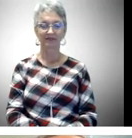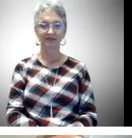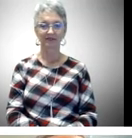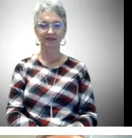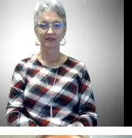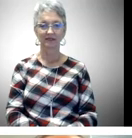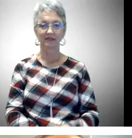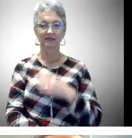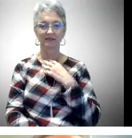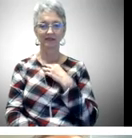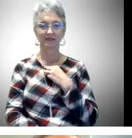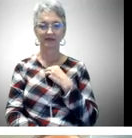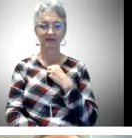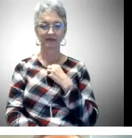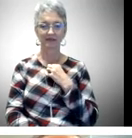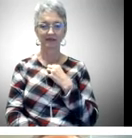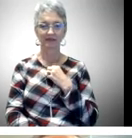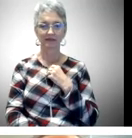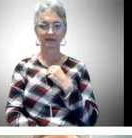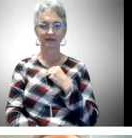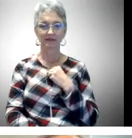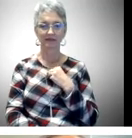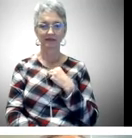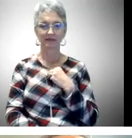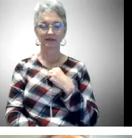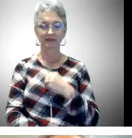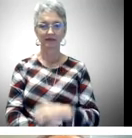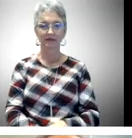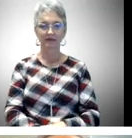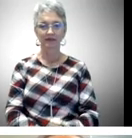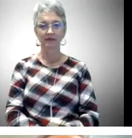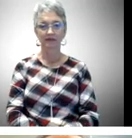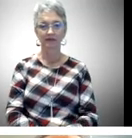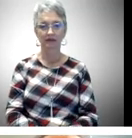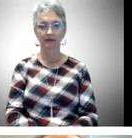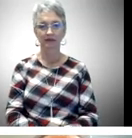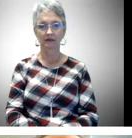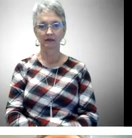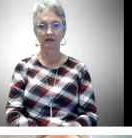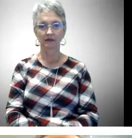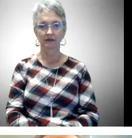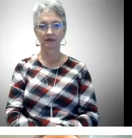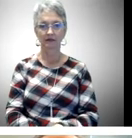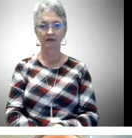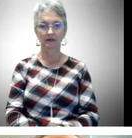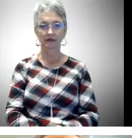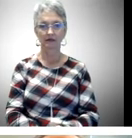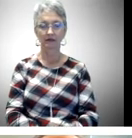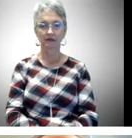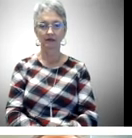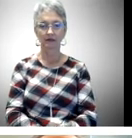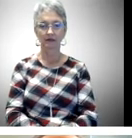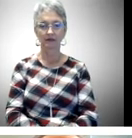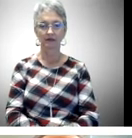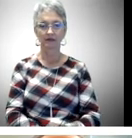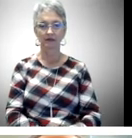I'll be honest with you, there is such a bias in the disability community and with their family members against